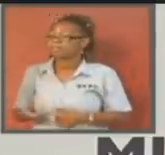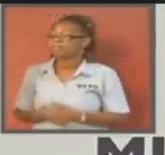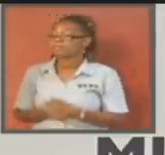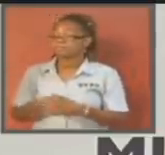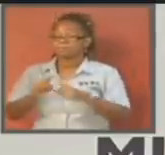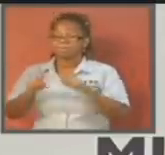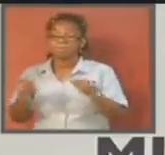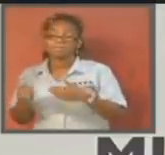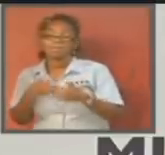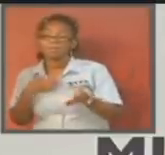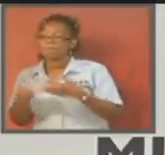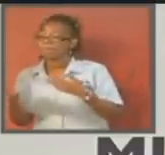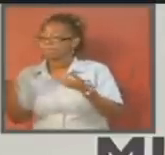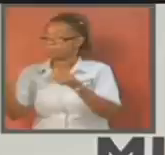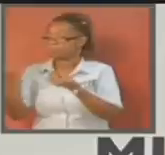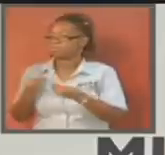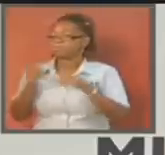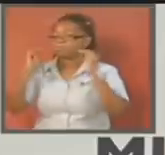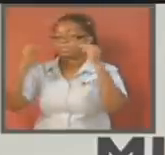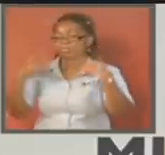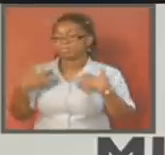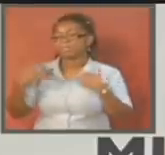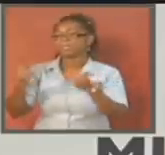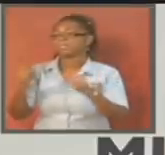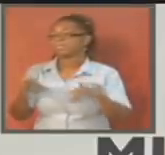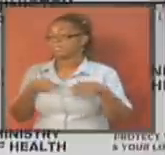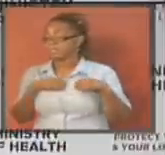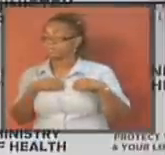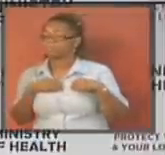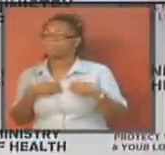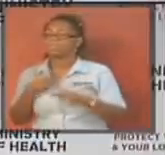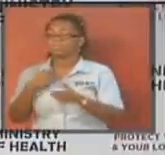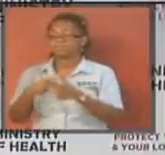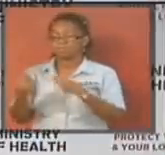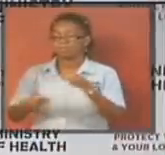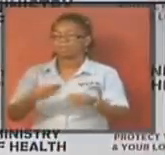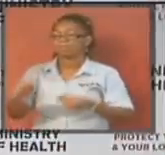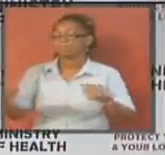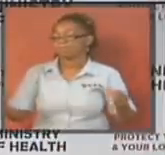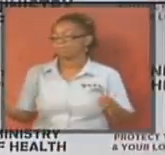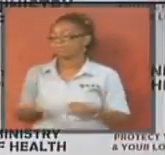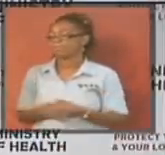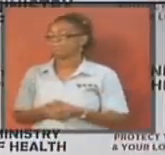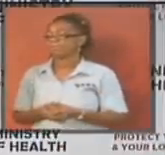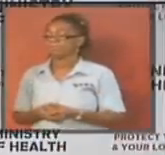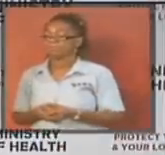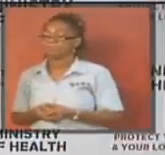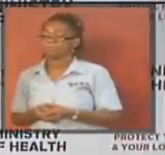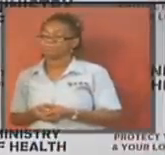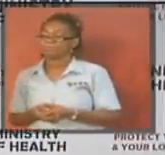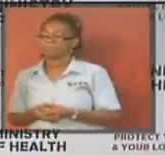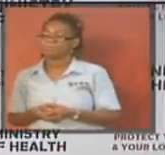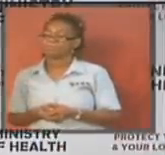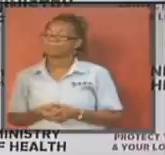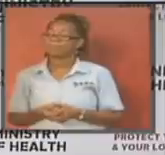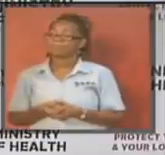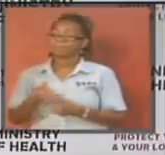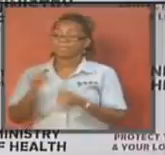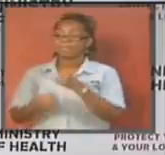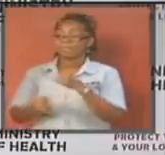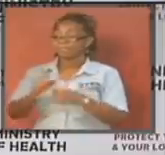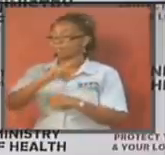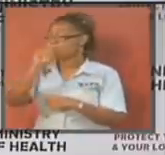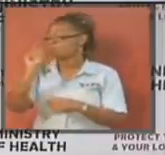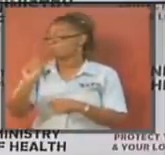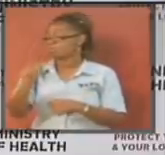well and gone into the hands of the principal pharmacist. Thank you very much, CMO. Our last follow-up